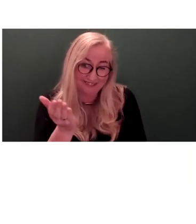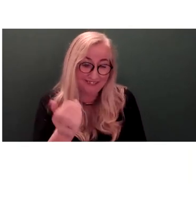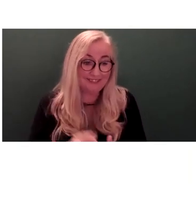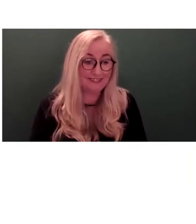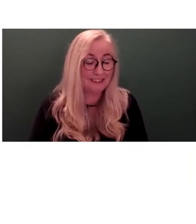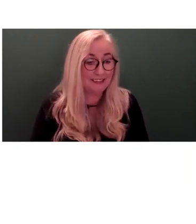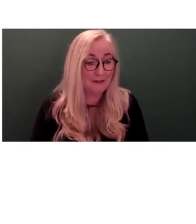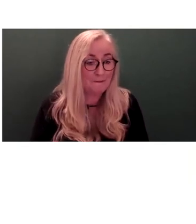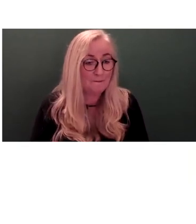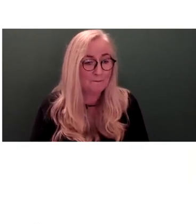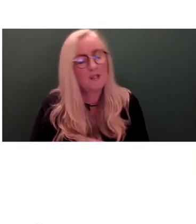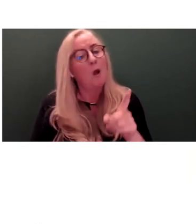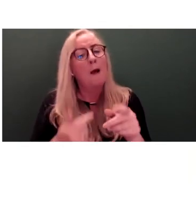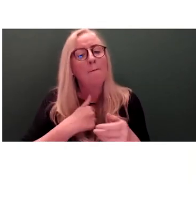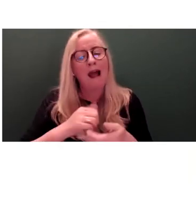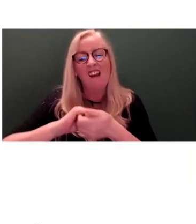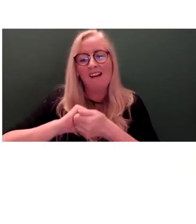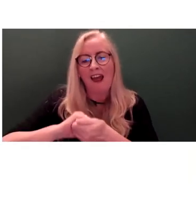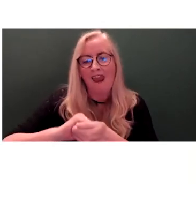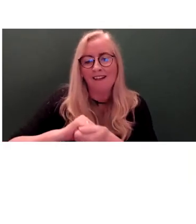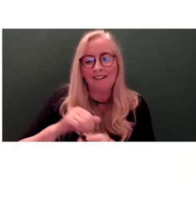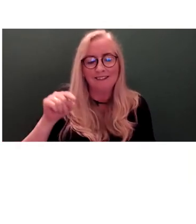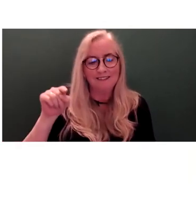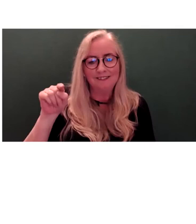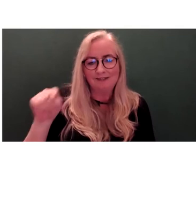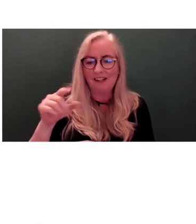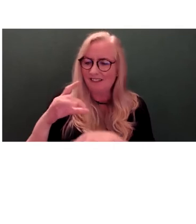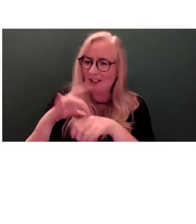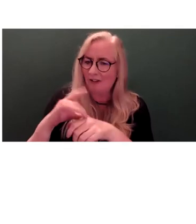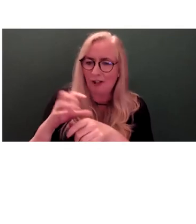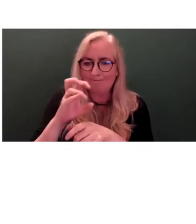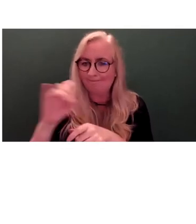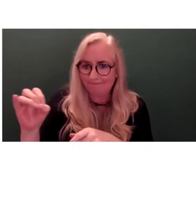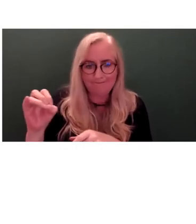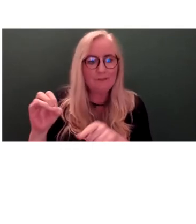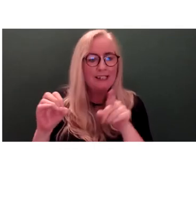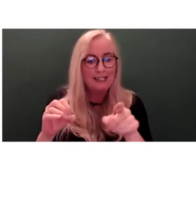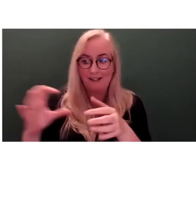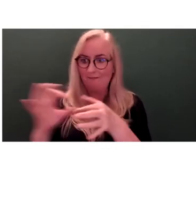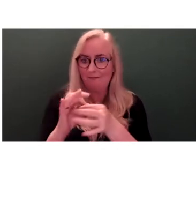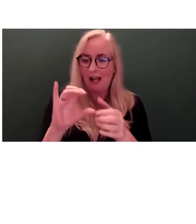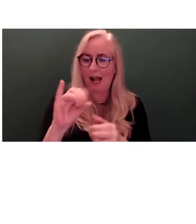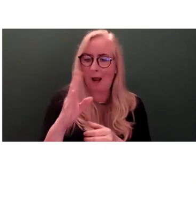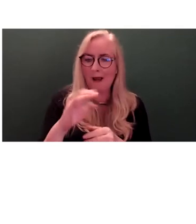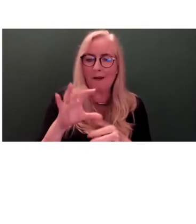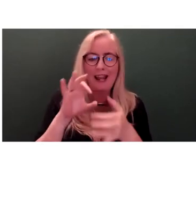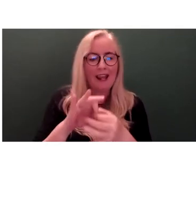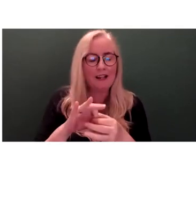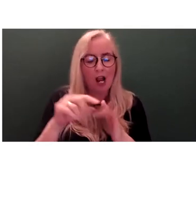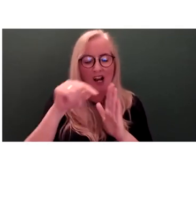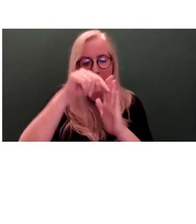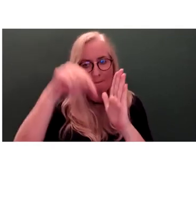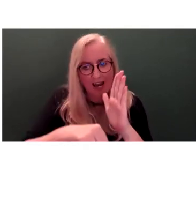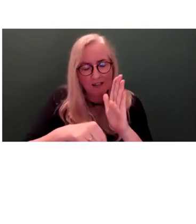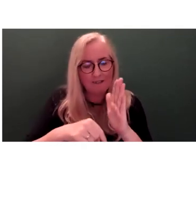Just to say, my colleague, Dr. Cara McGann, has really been engaged in this, as of IBEC, with the comprehensive